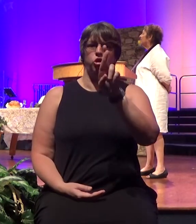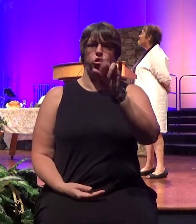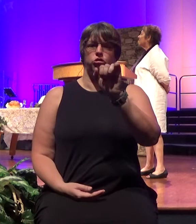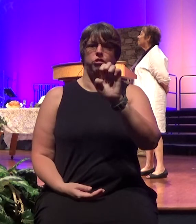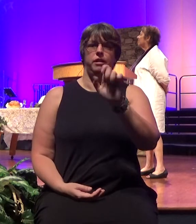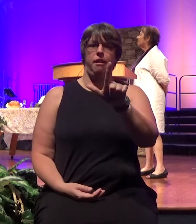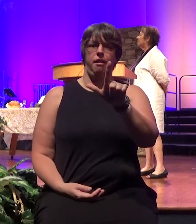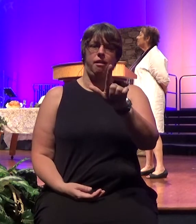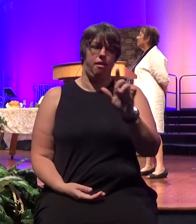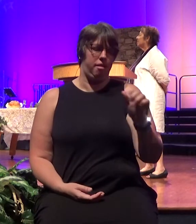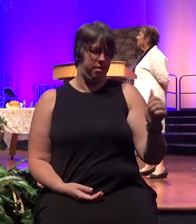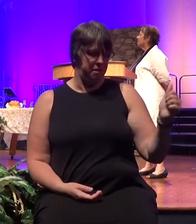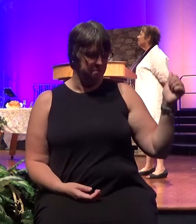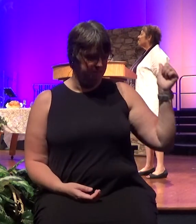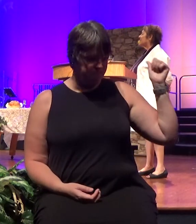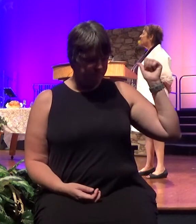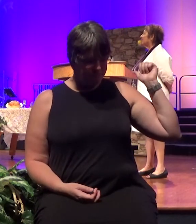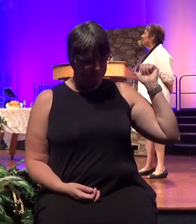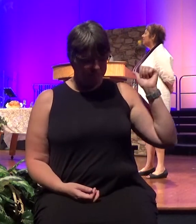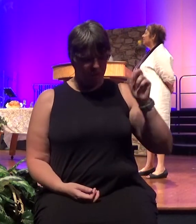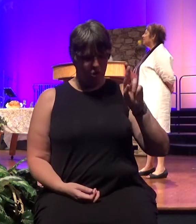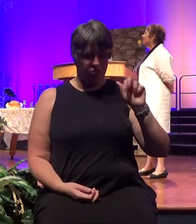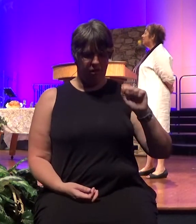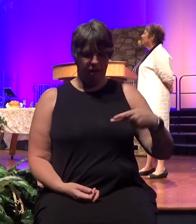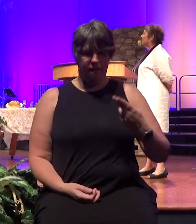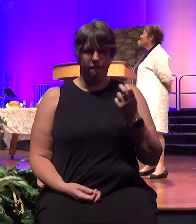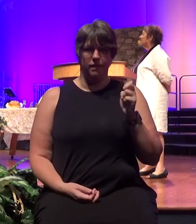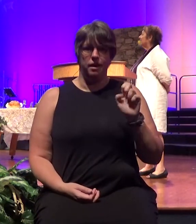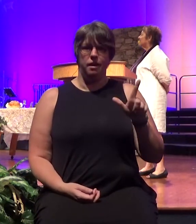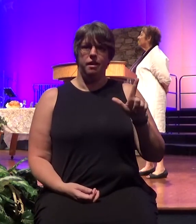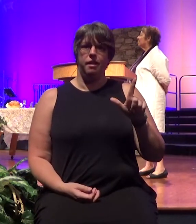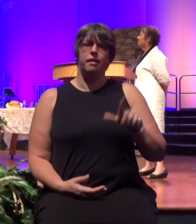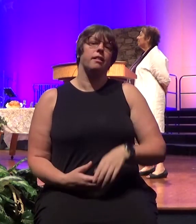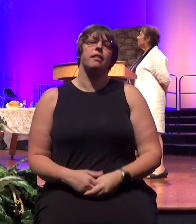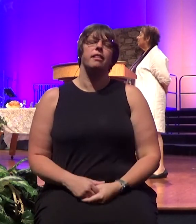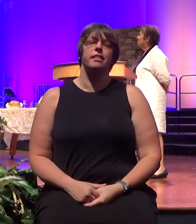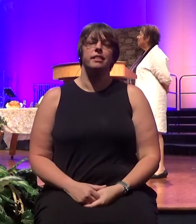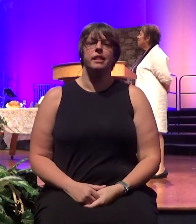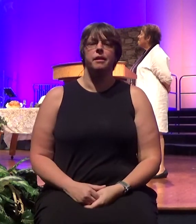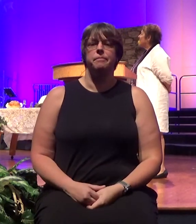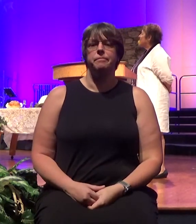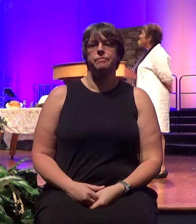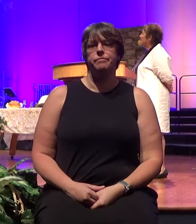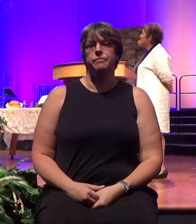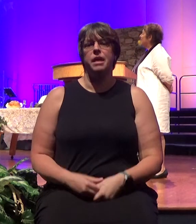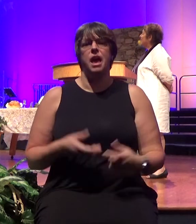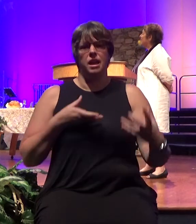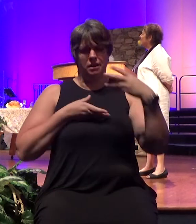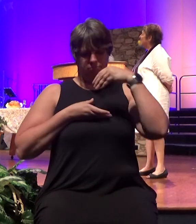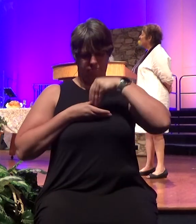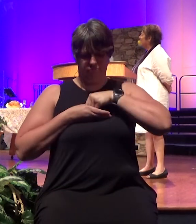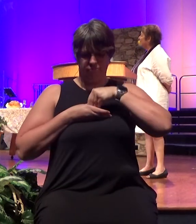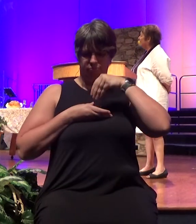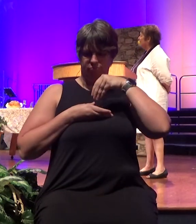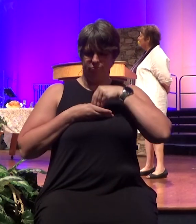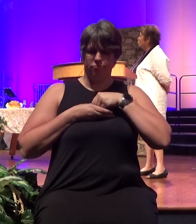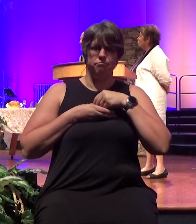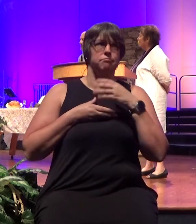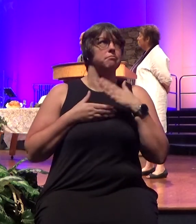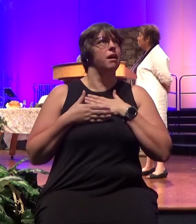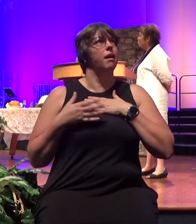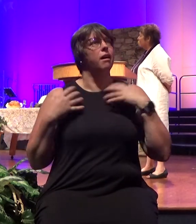Uriel. Behind me, Raphael. And within me, Almighty